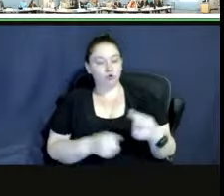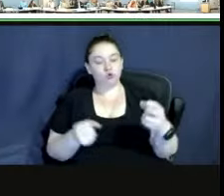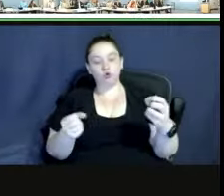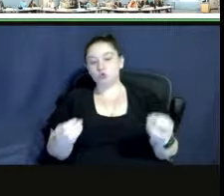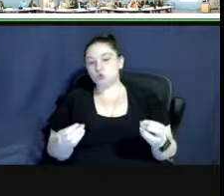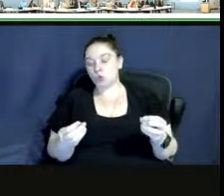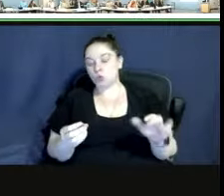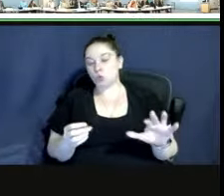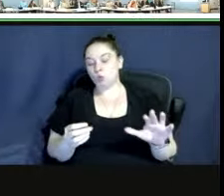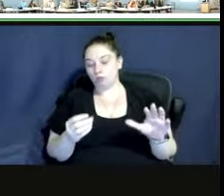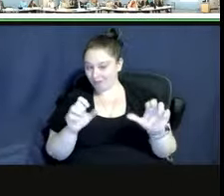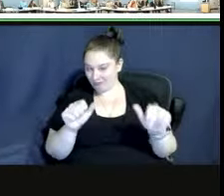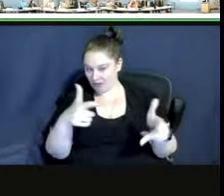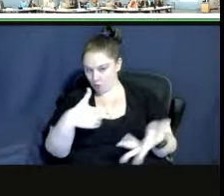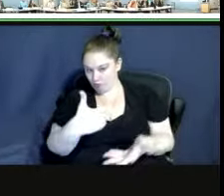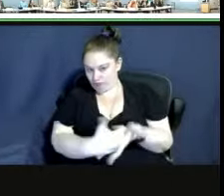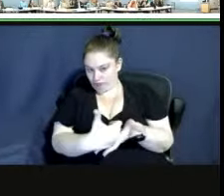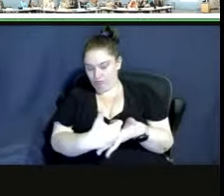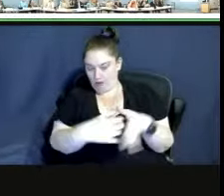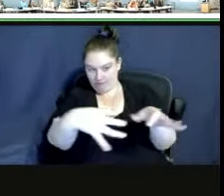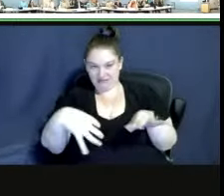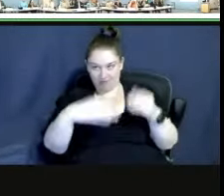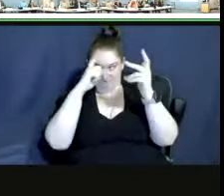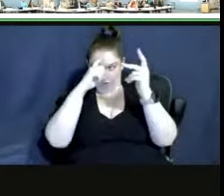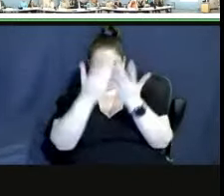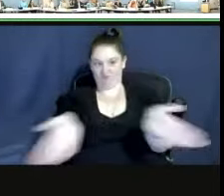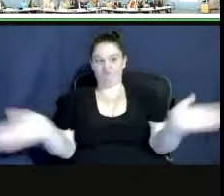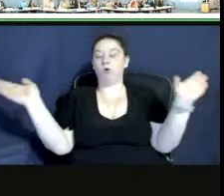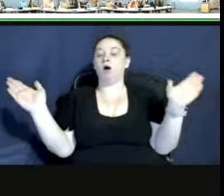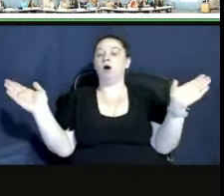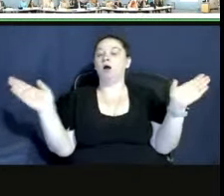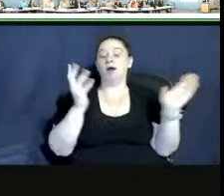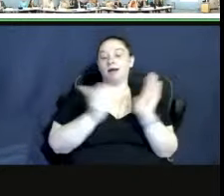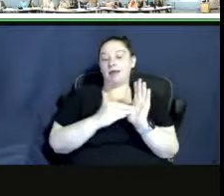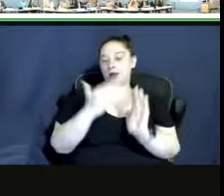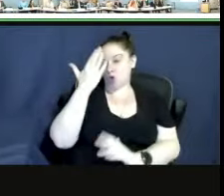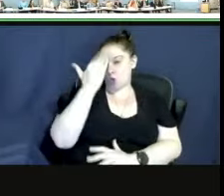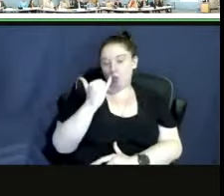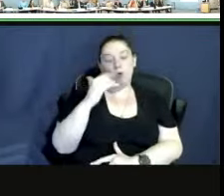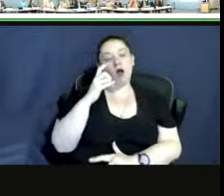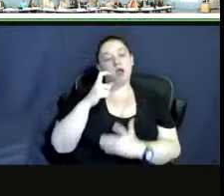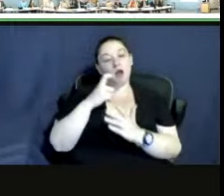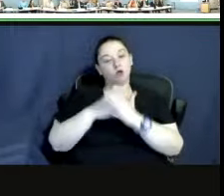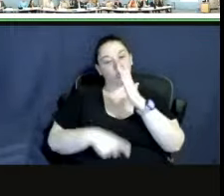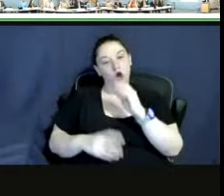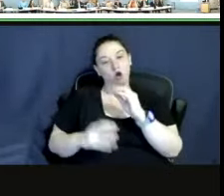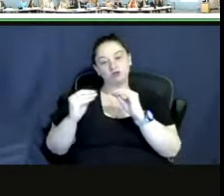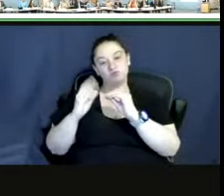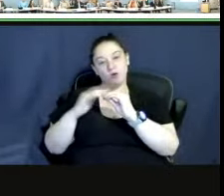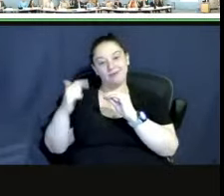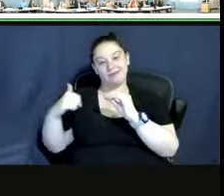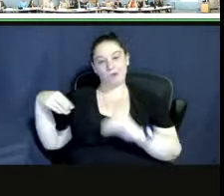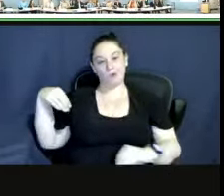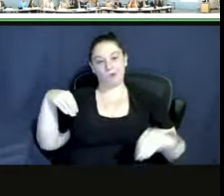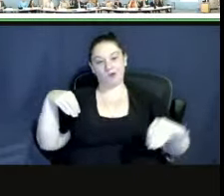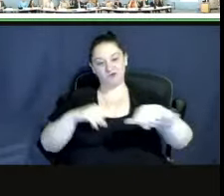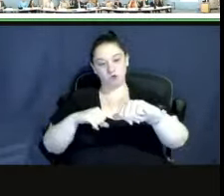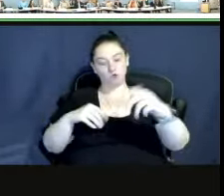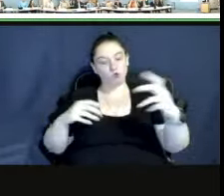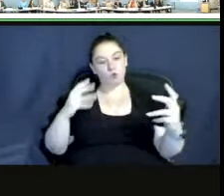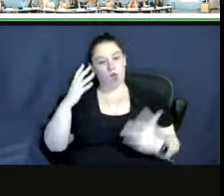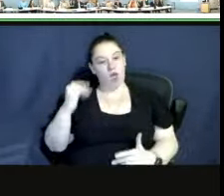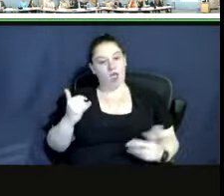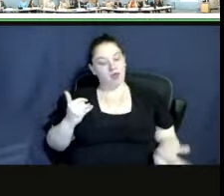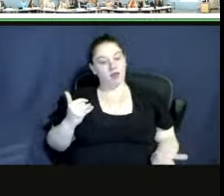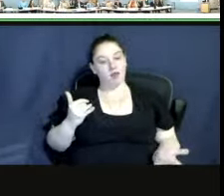why can you just tell everyone again why our costs are more than our revenue and